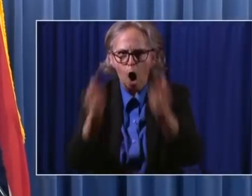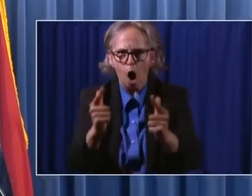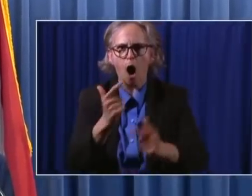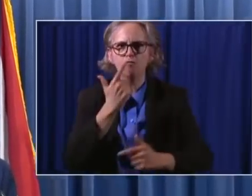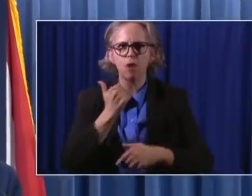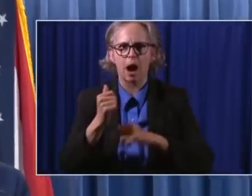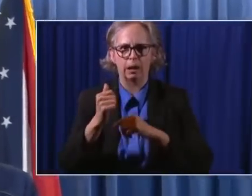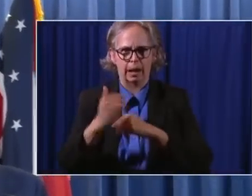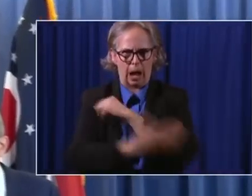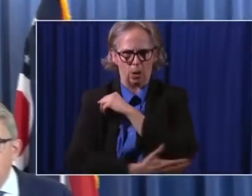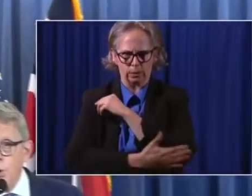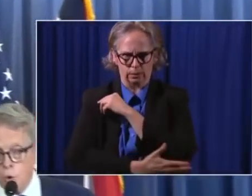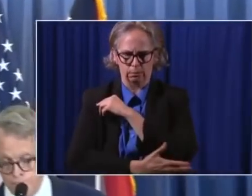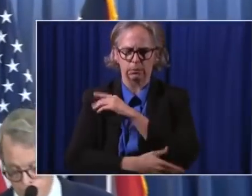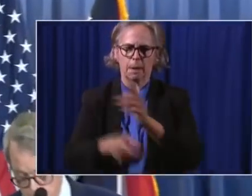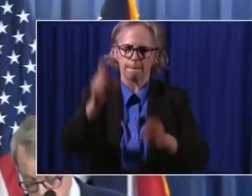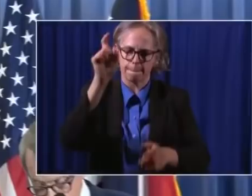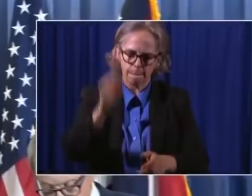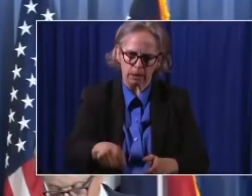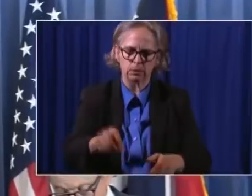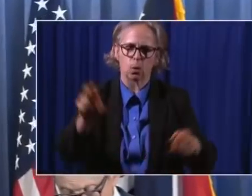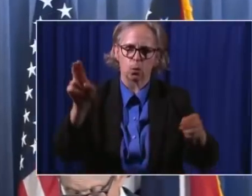have a mandatory mask order.